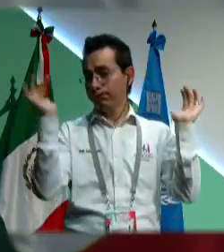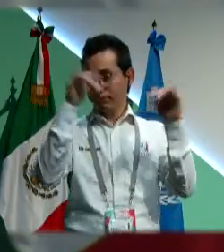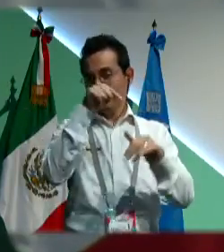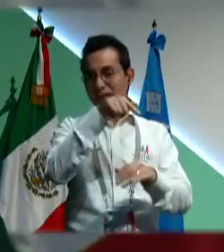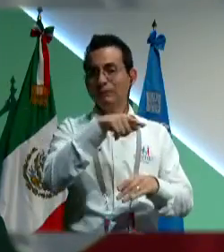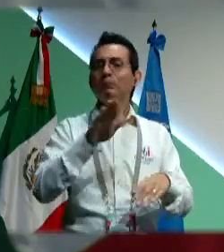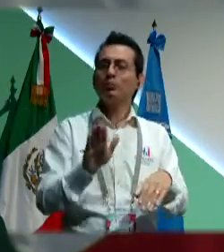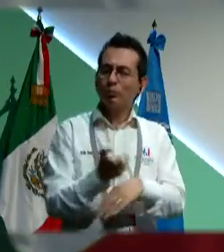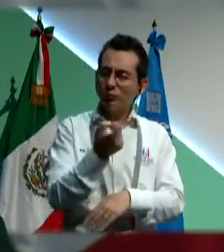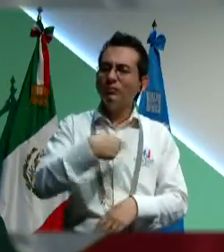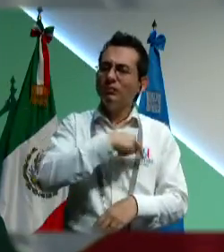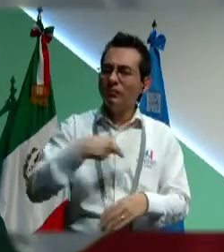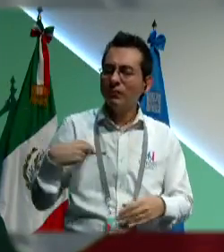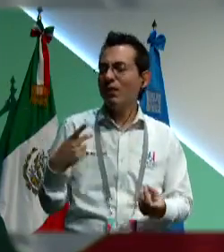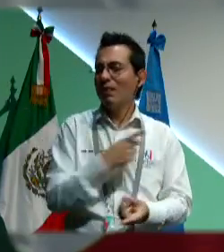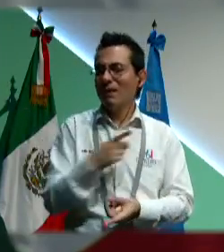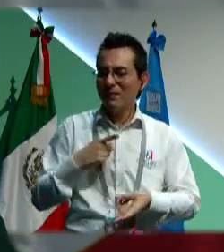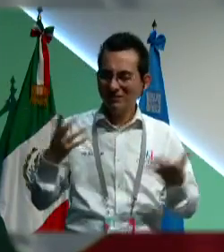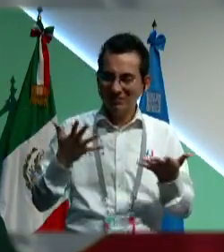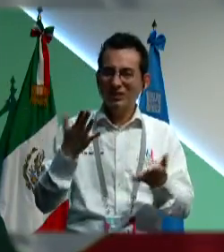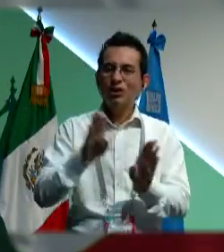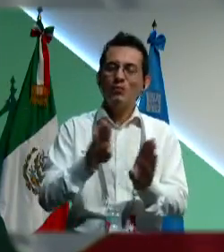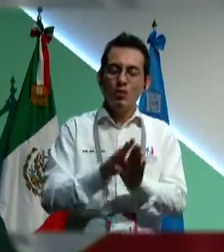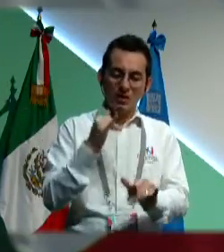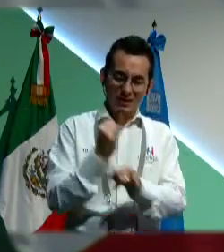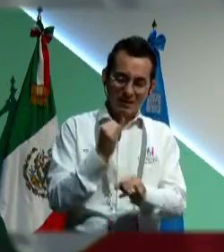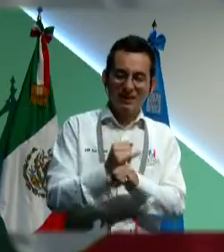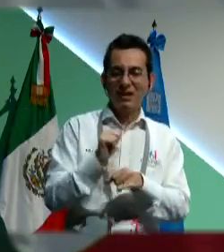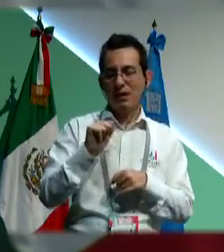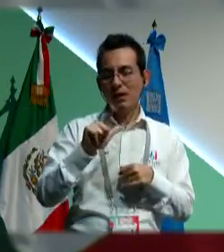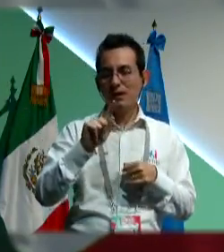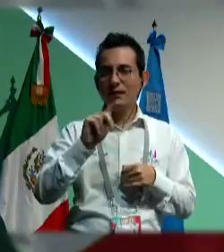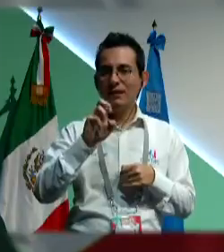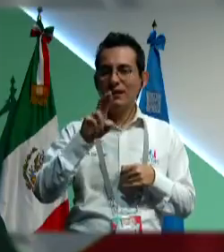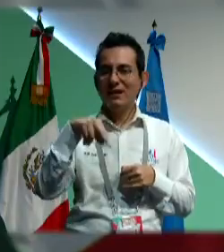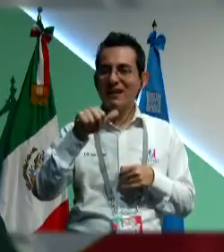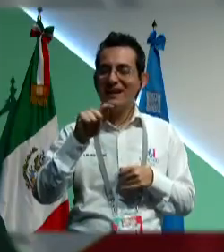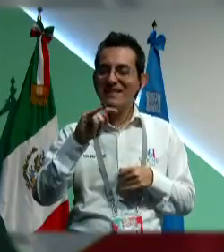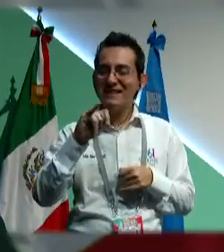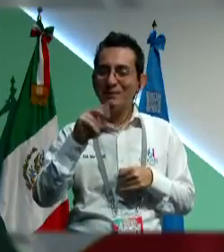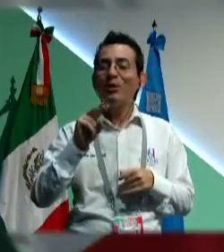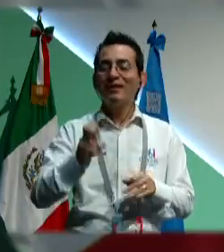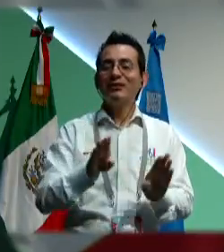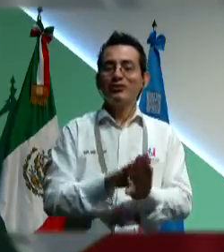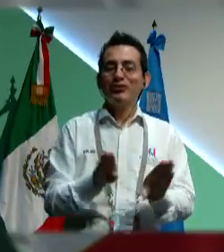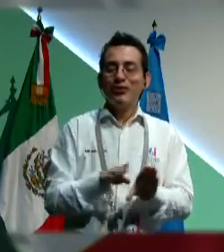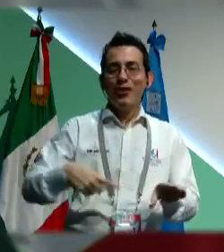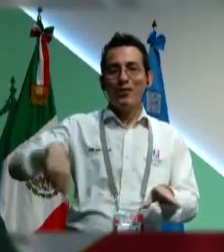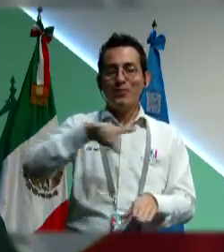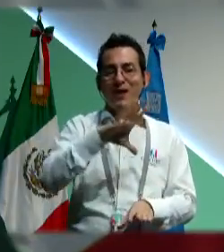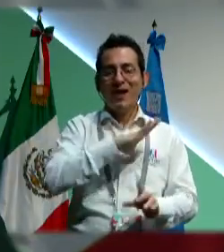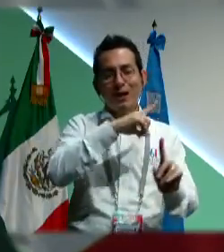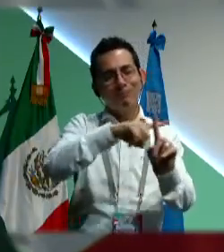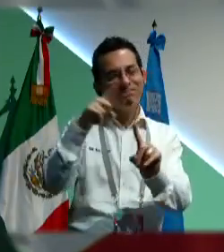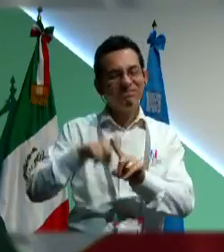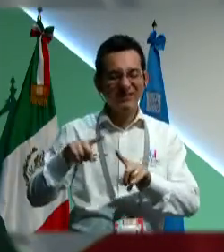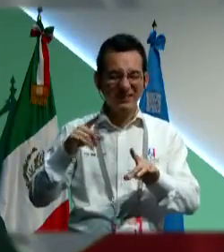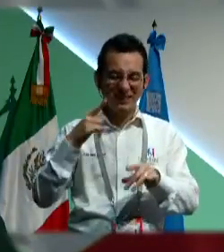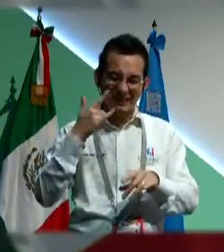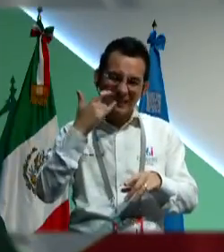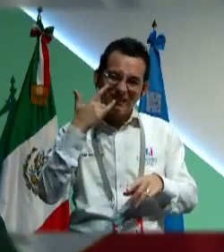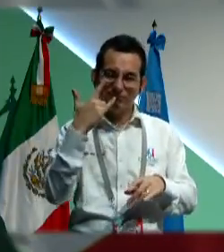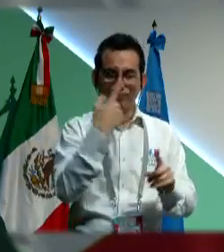alternative internet, one that promotes diverse universes, another internet will not be possible. Our wisdom is